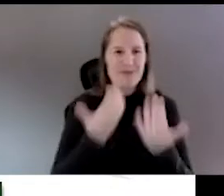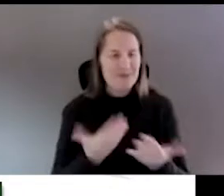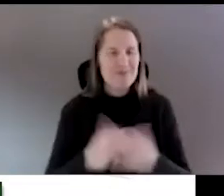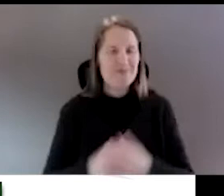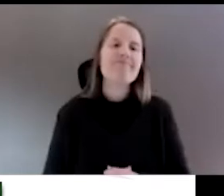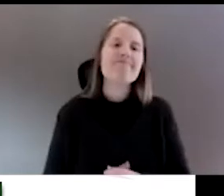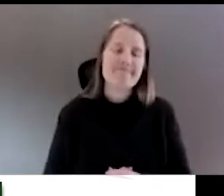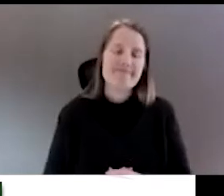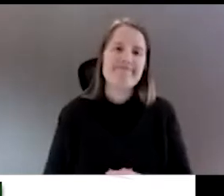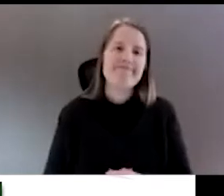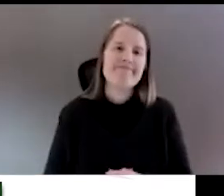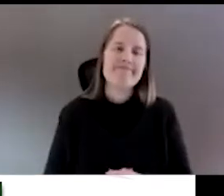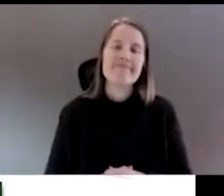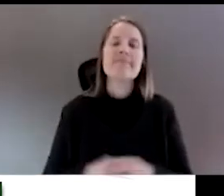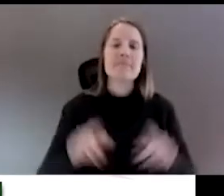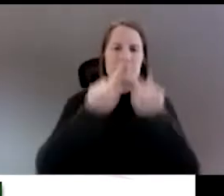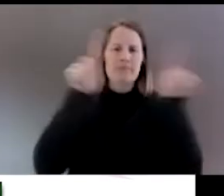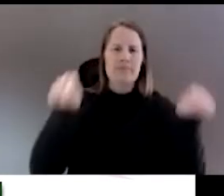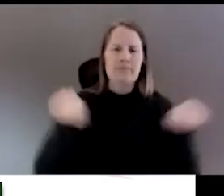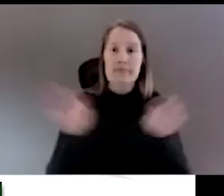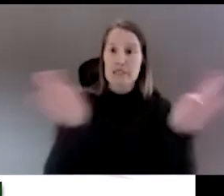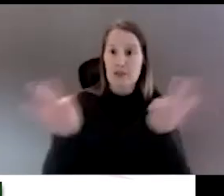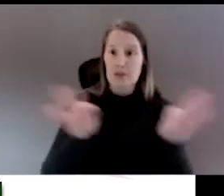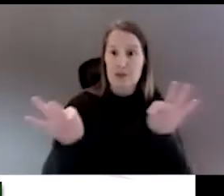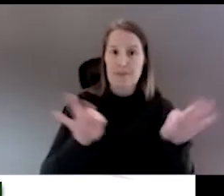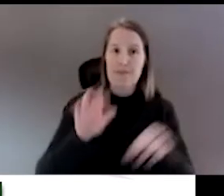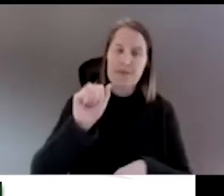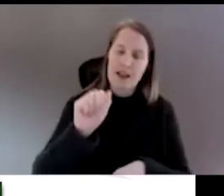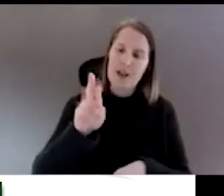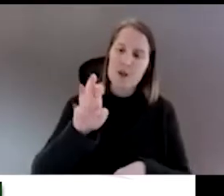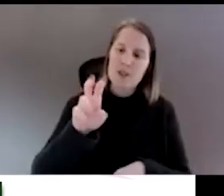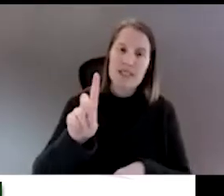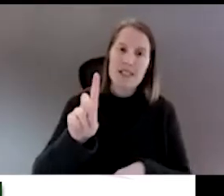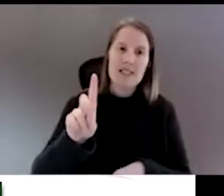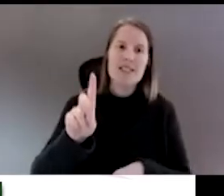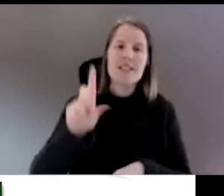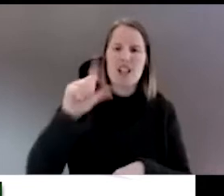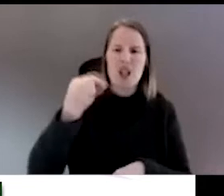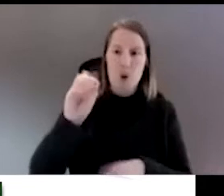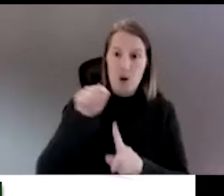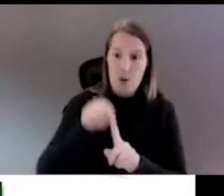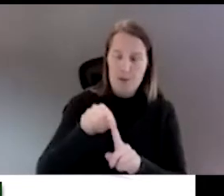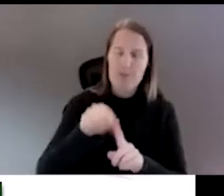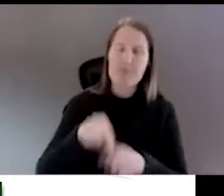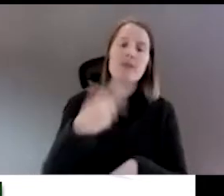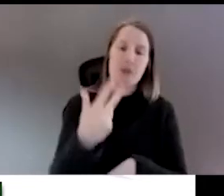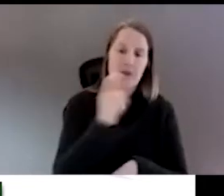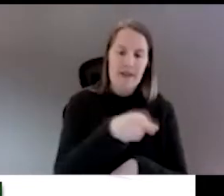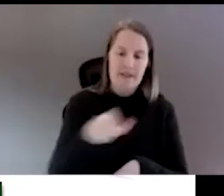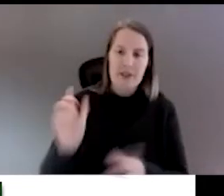Visual description: AUCD conference logo, 3 figures holding the AUCD globe logo.